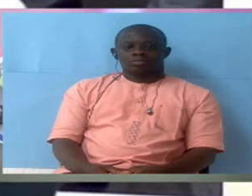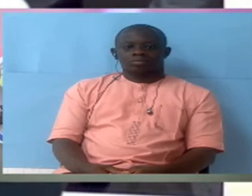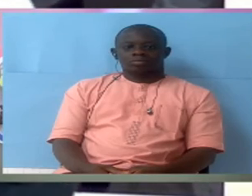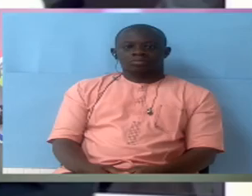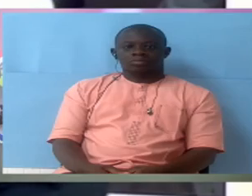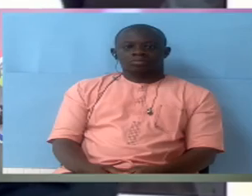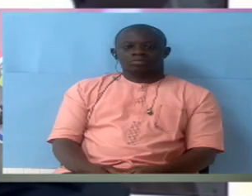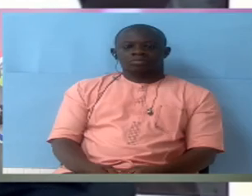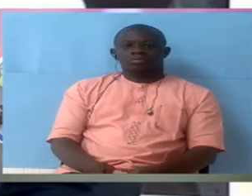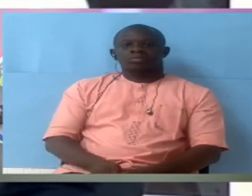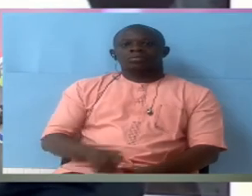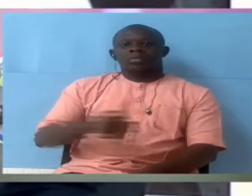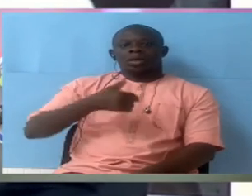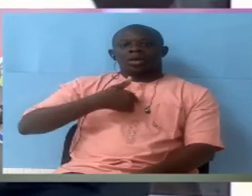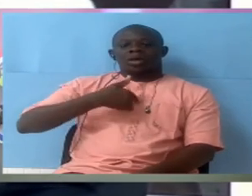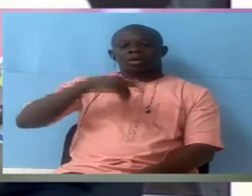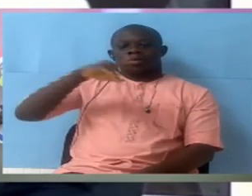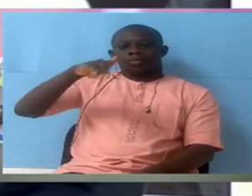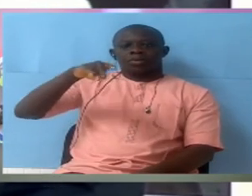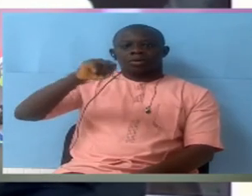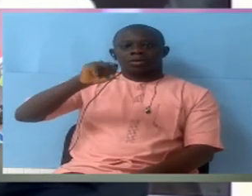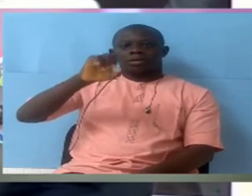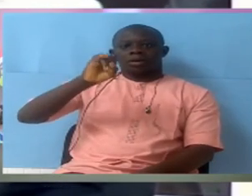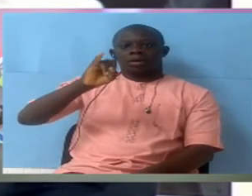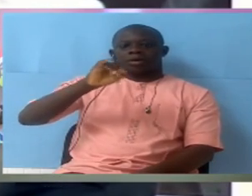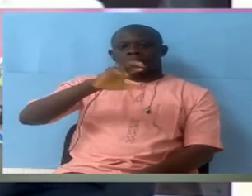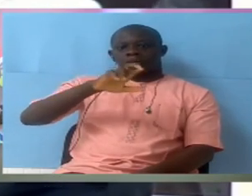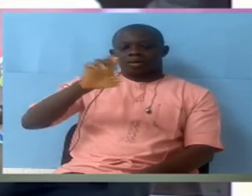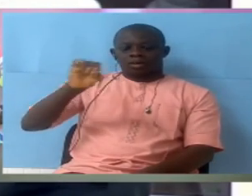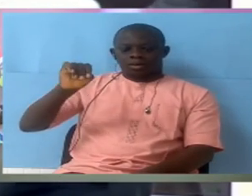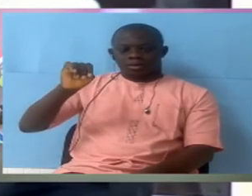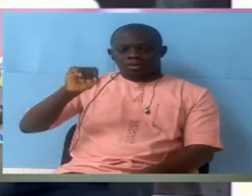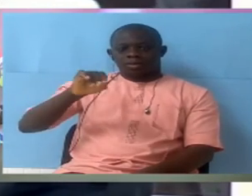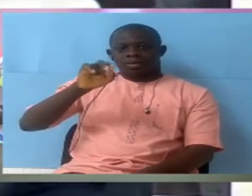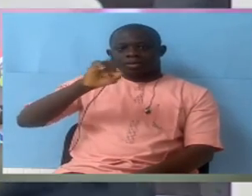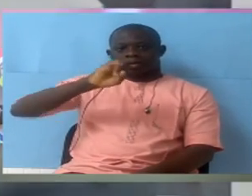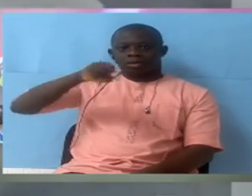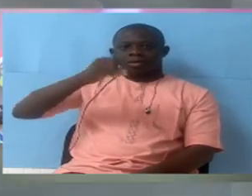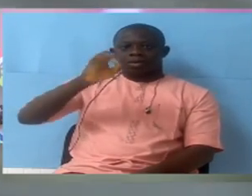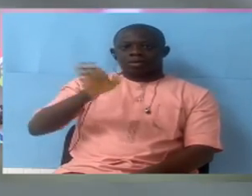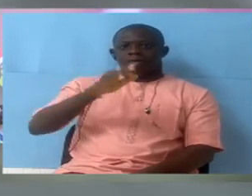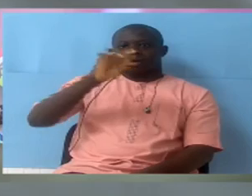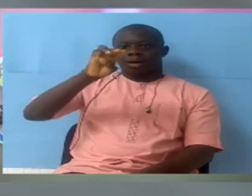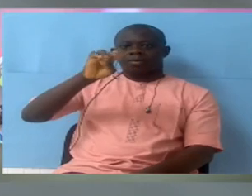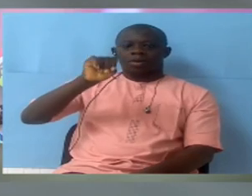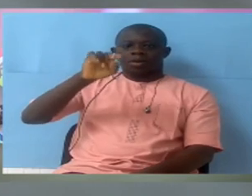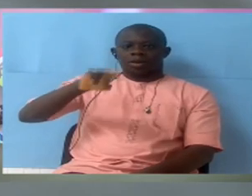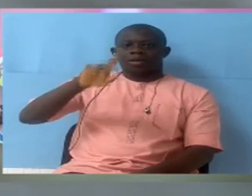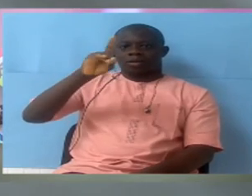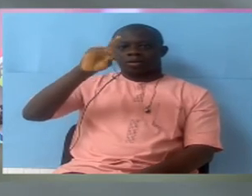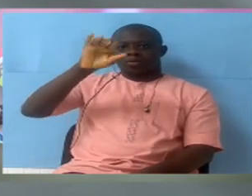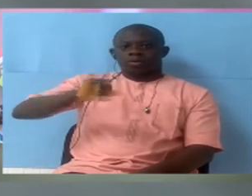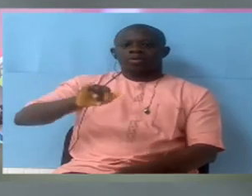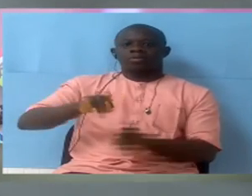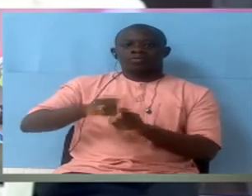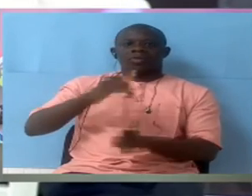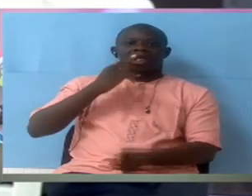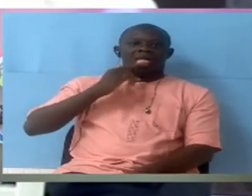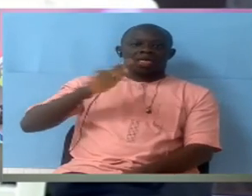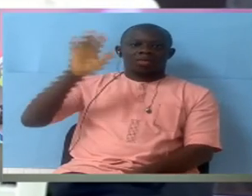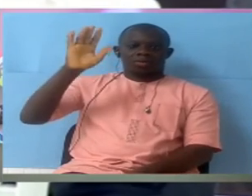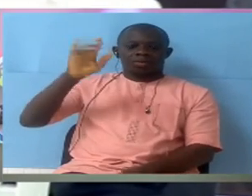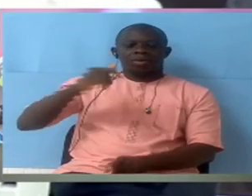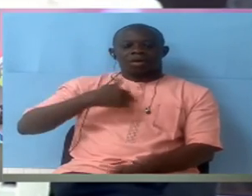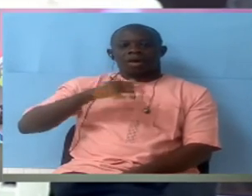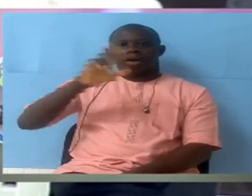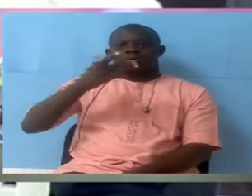I, Pierre J. Mendy. I, Lieutenant Colonel Pierre J. Mendy. Do swear it. Do swear by.